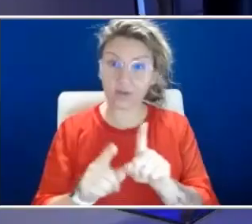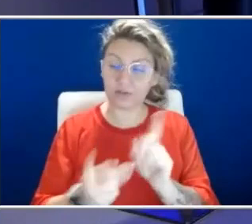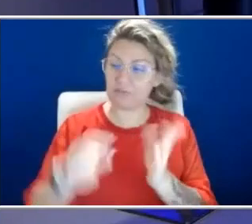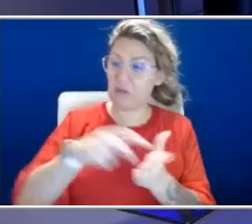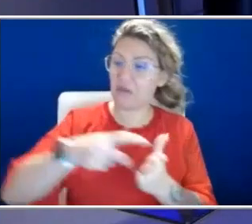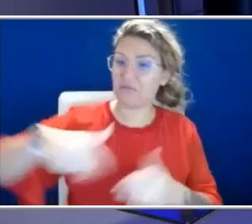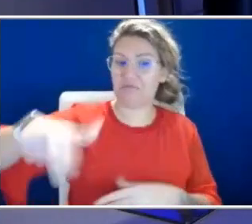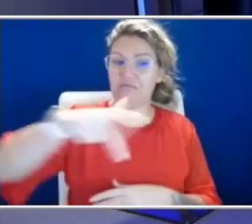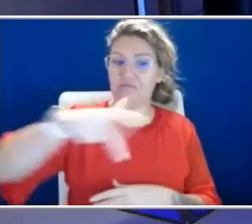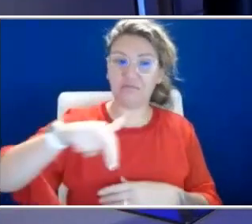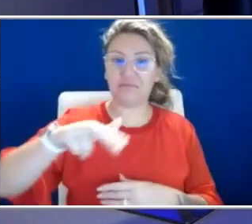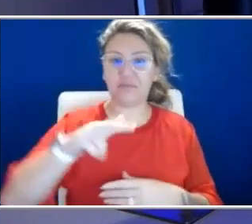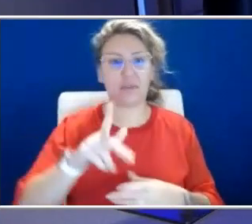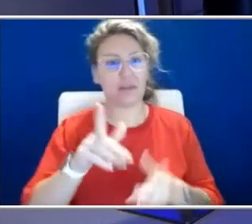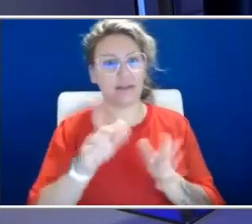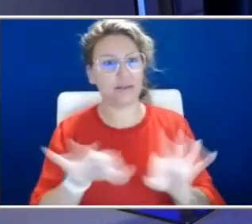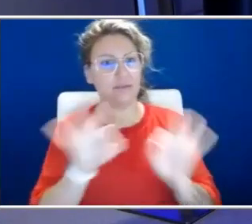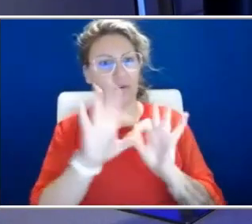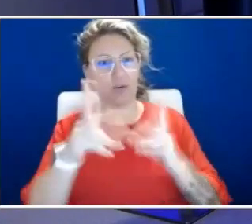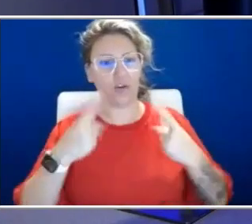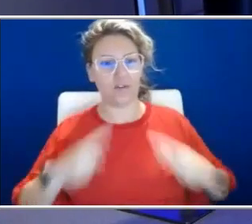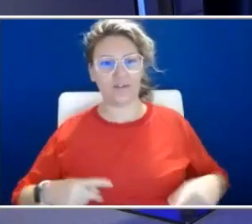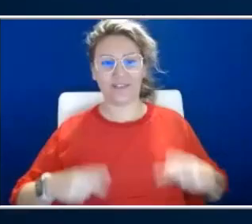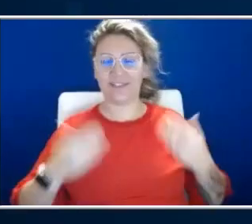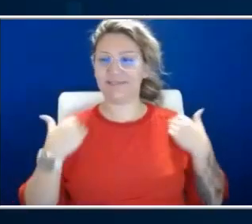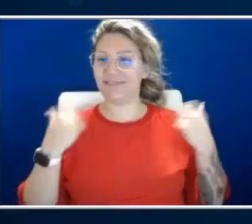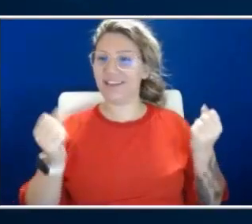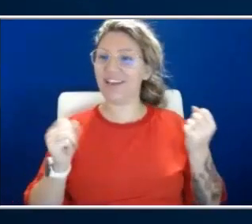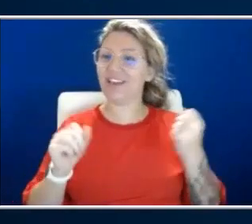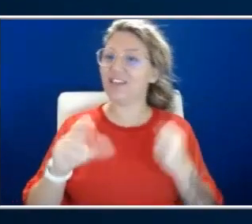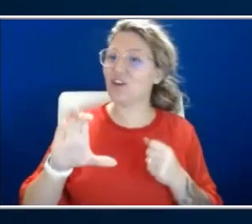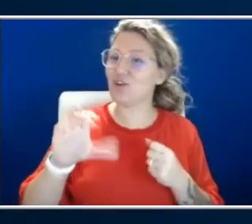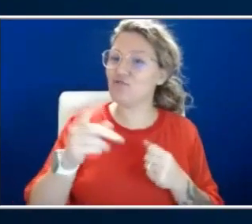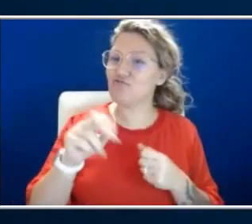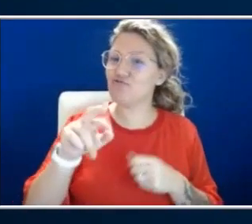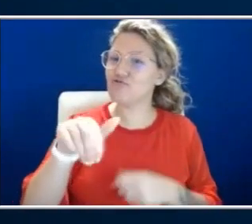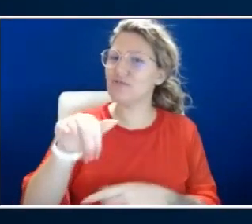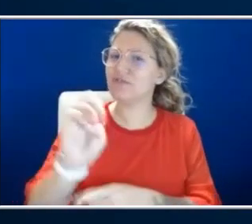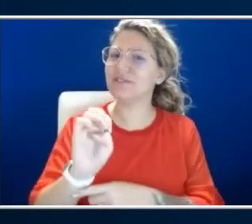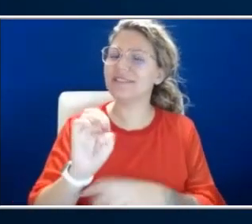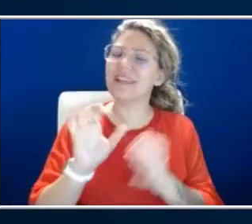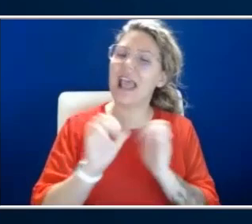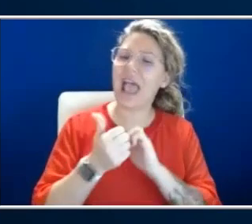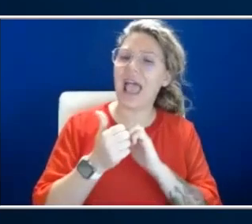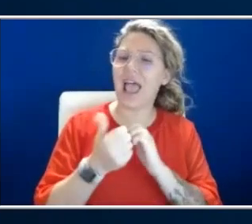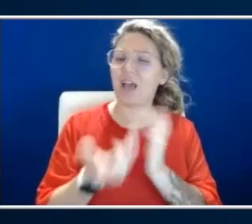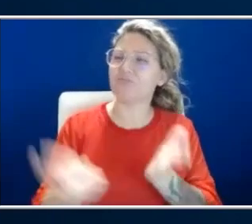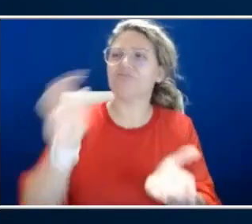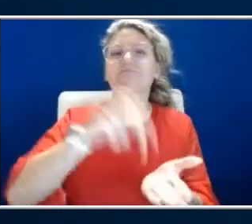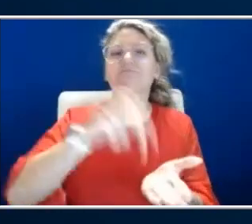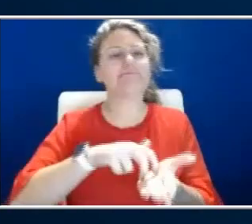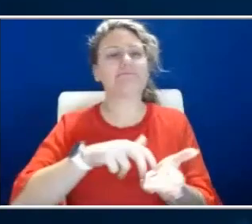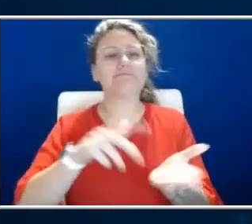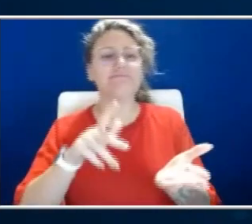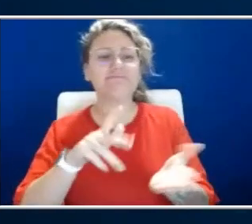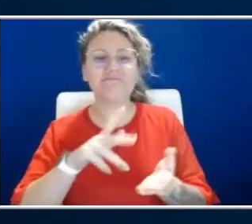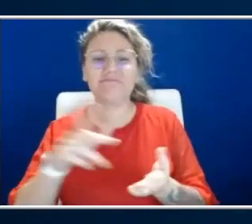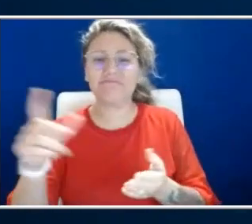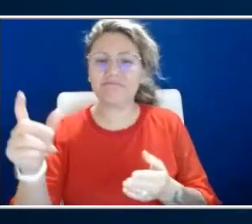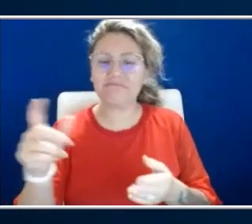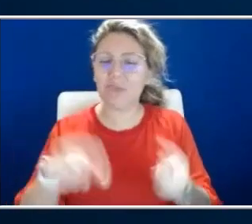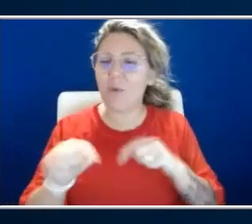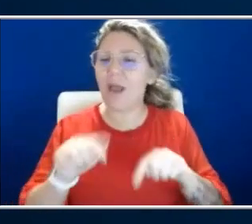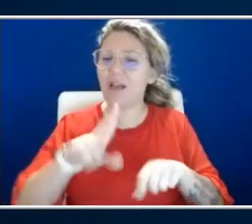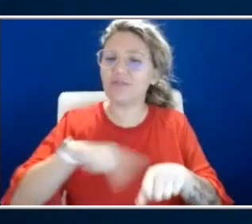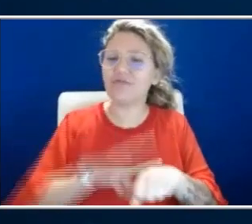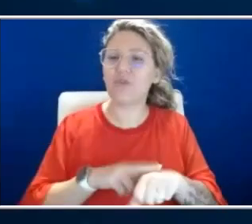so important to your physical health. Christie, what about you? How did you get back on your feet after the initial surgery,